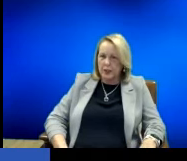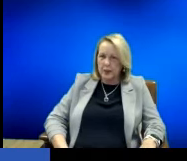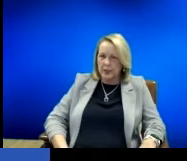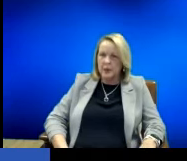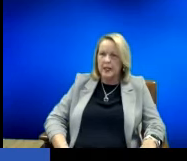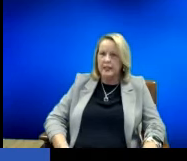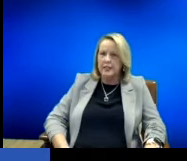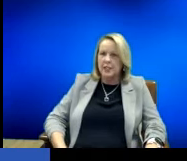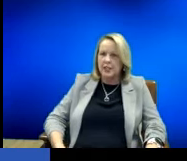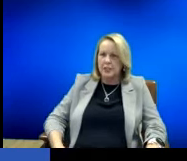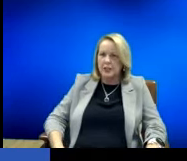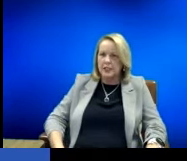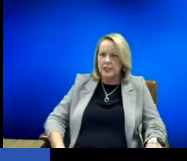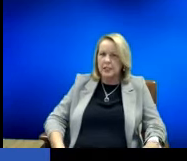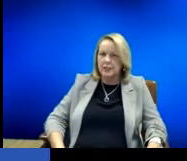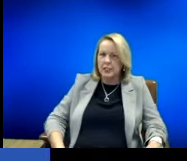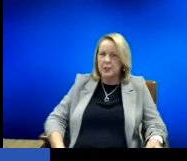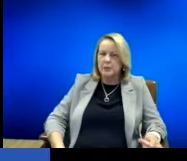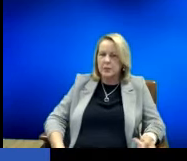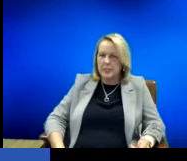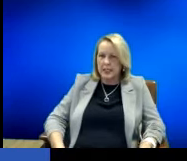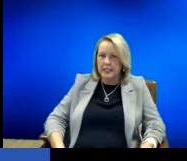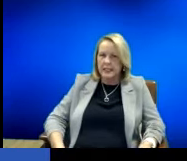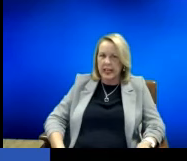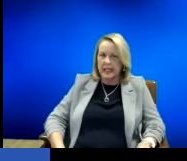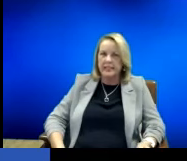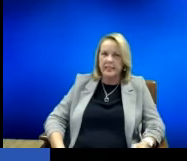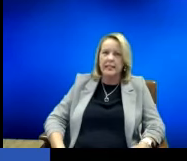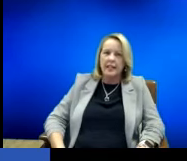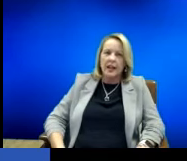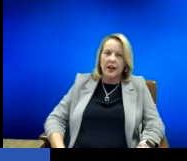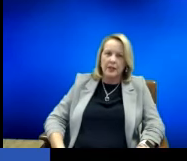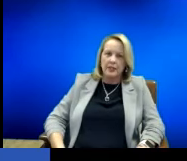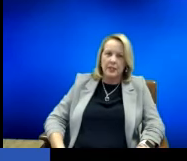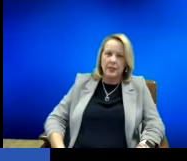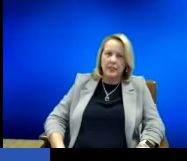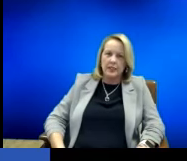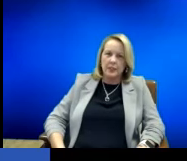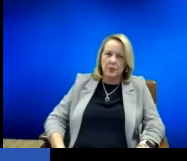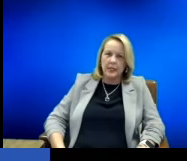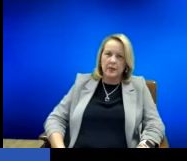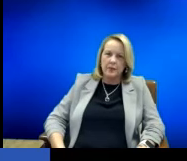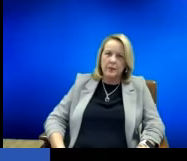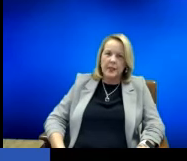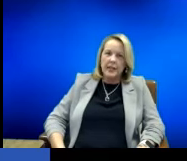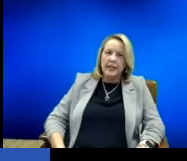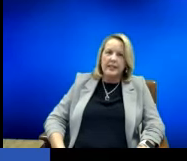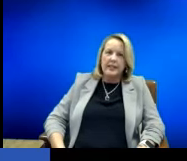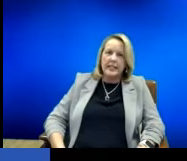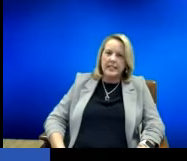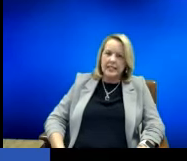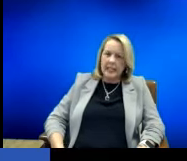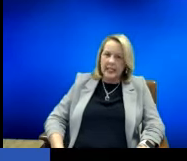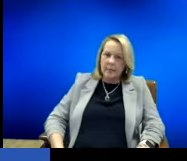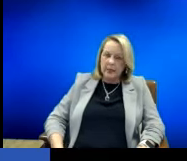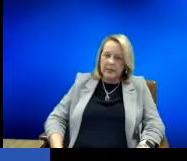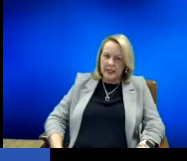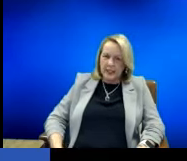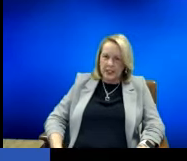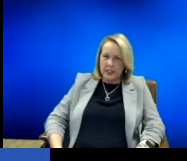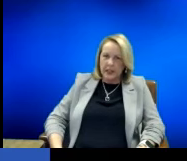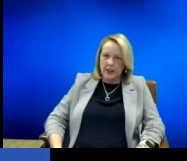you withdrew. And there's also an additional 10% tax on those earnings as well. The